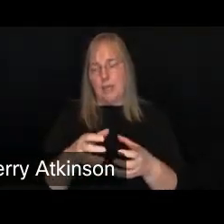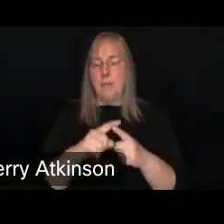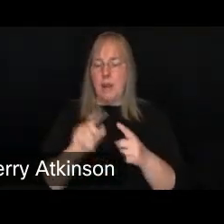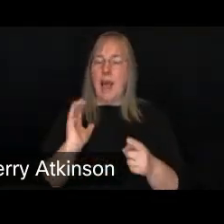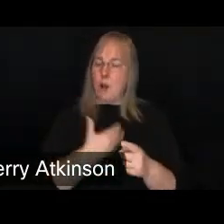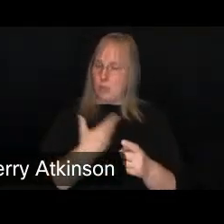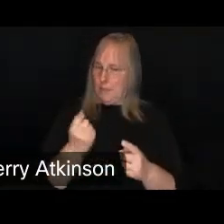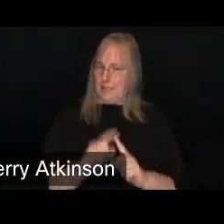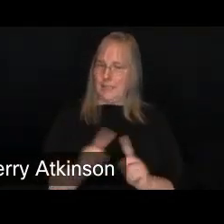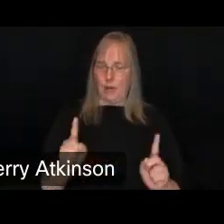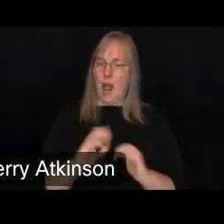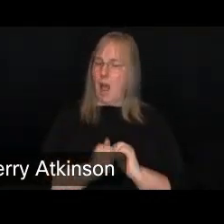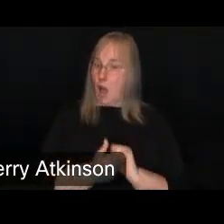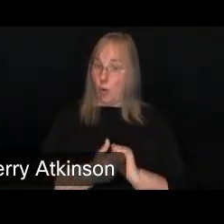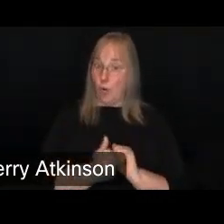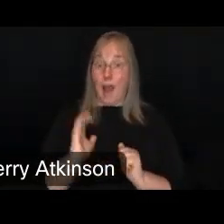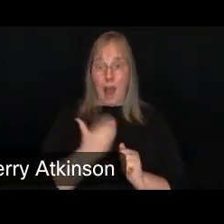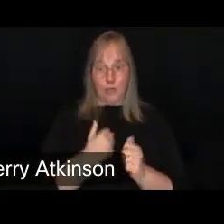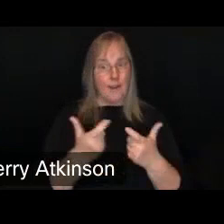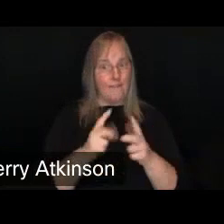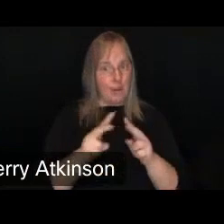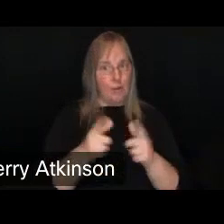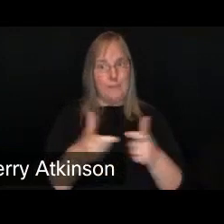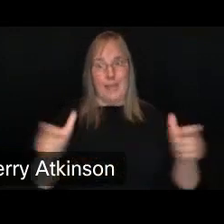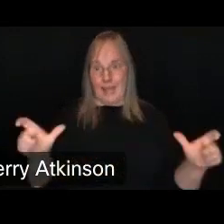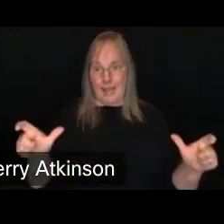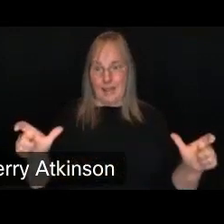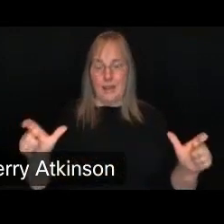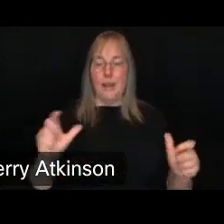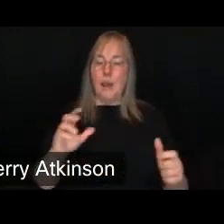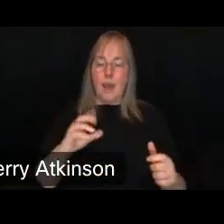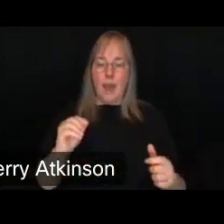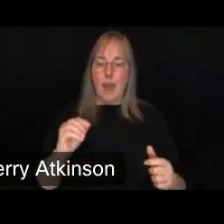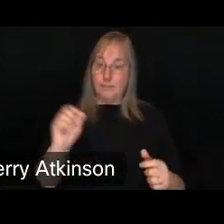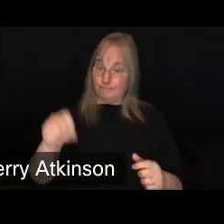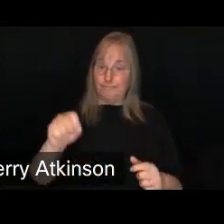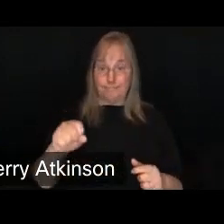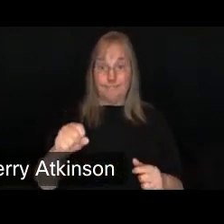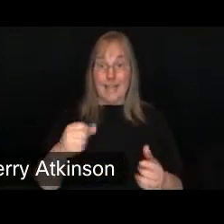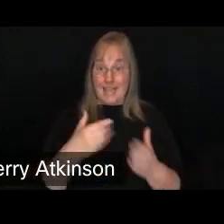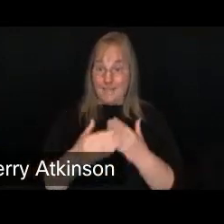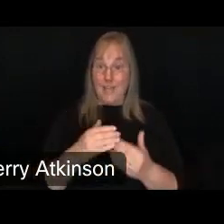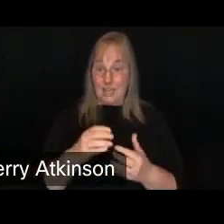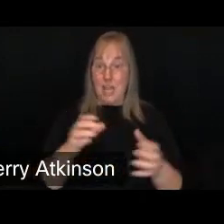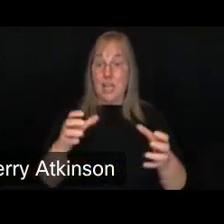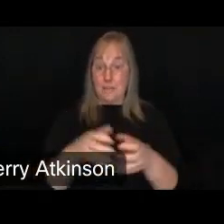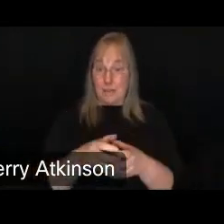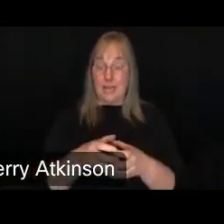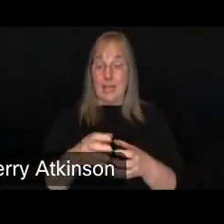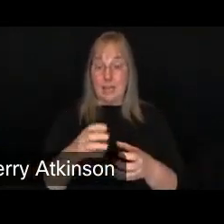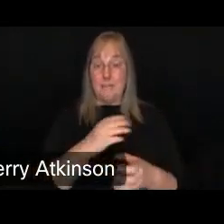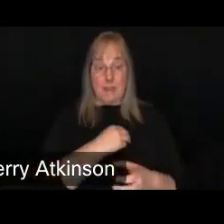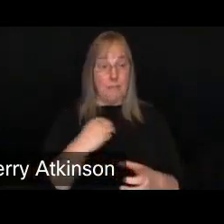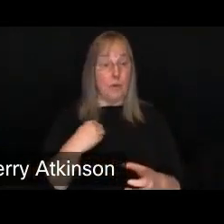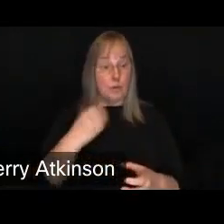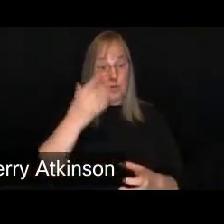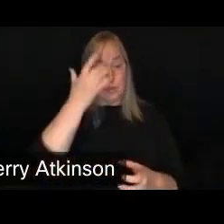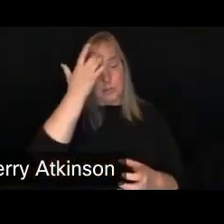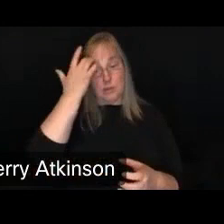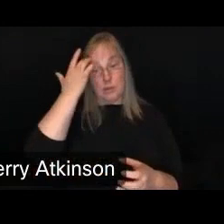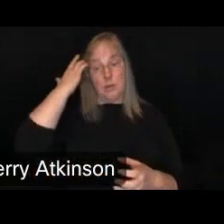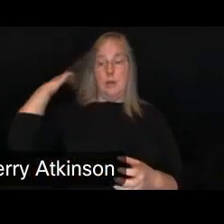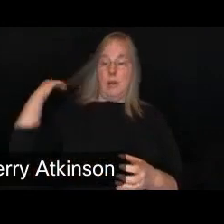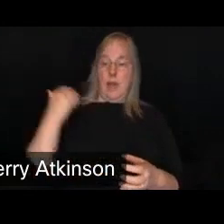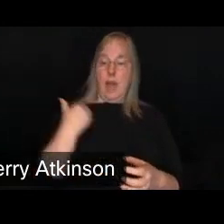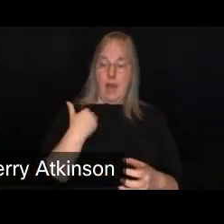it's very big. We have, even committee members have 17, and if you have advisors, more than